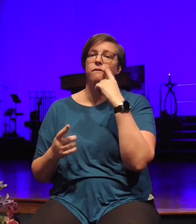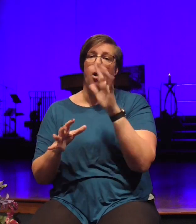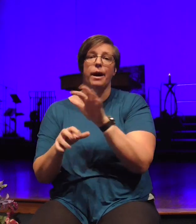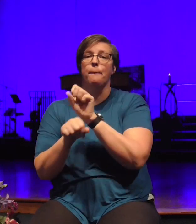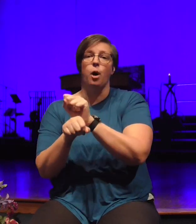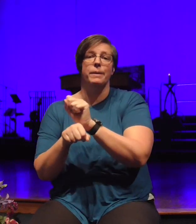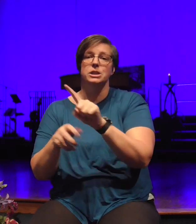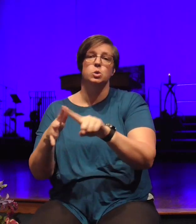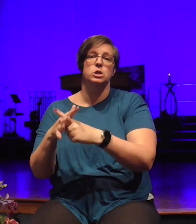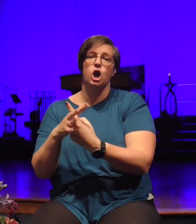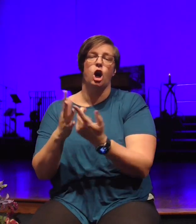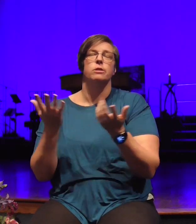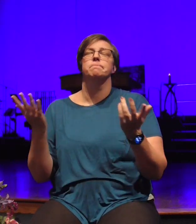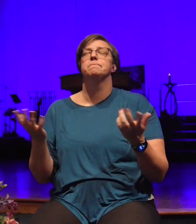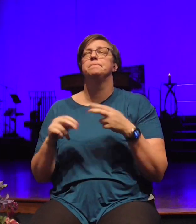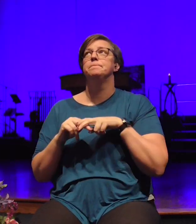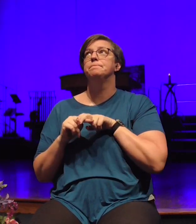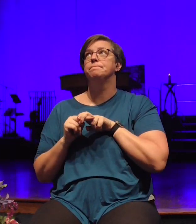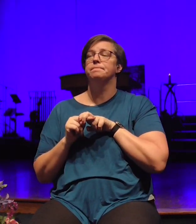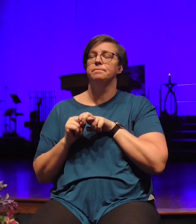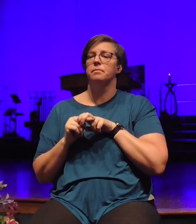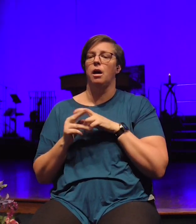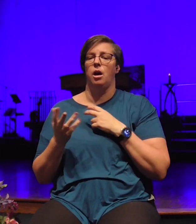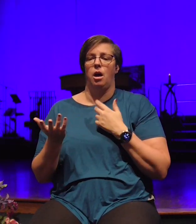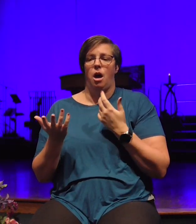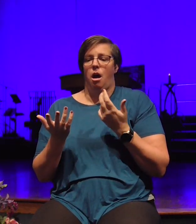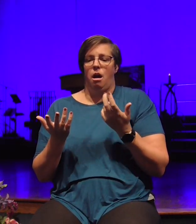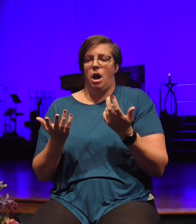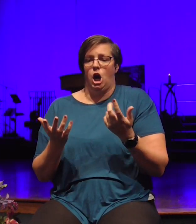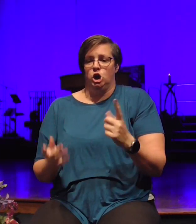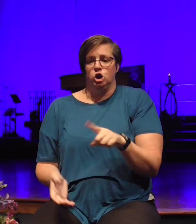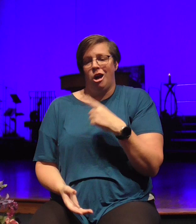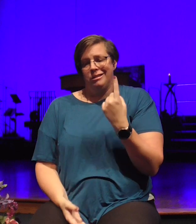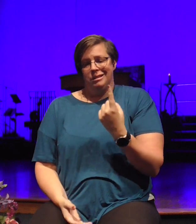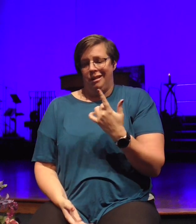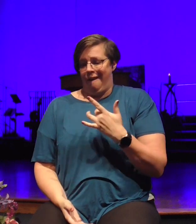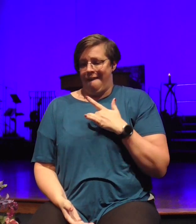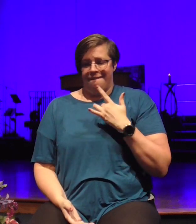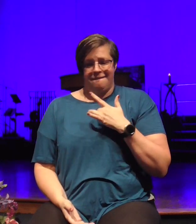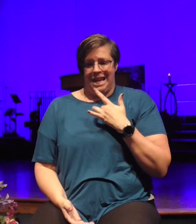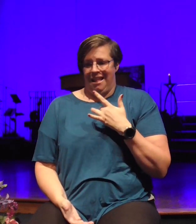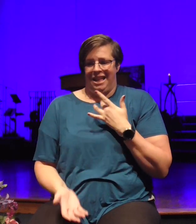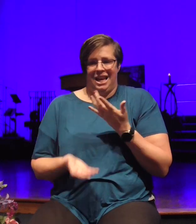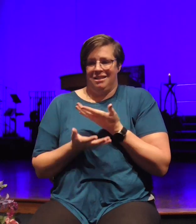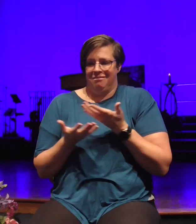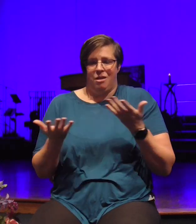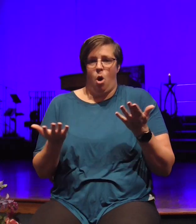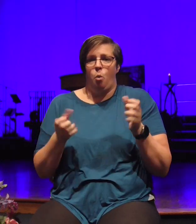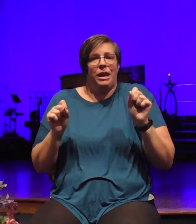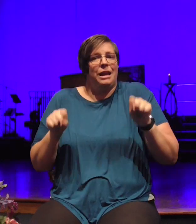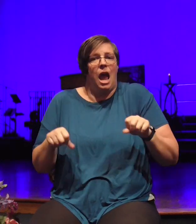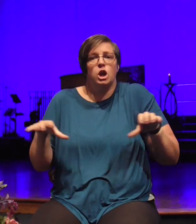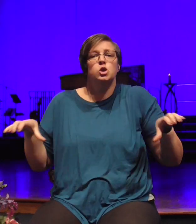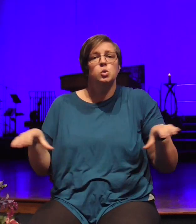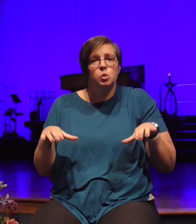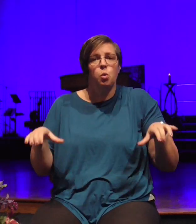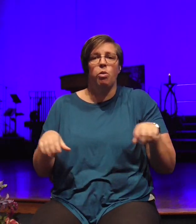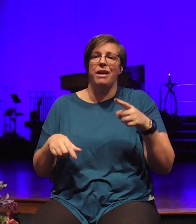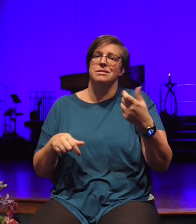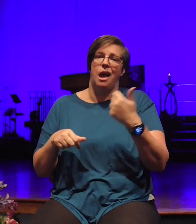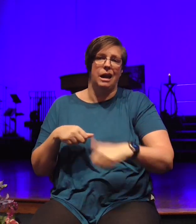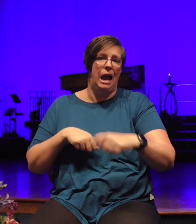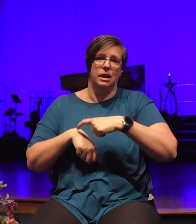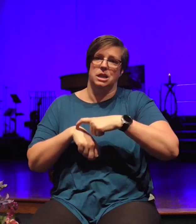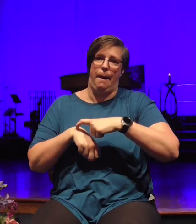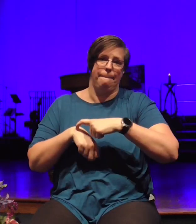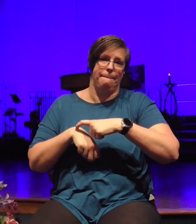start, we're in a space where we just are feeling disconnected, we can do this practice at any time. That this